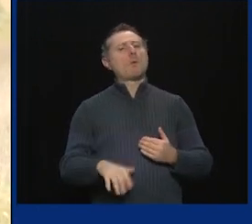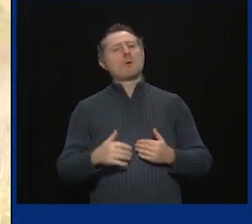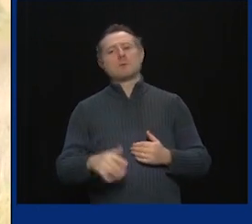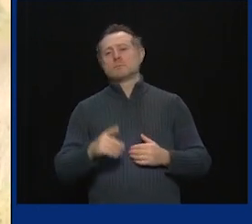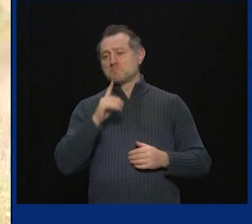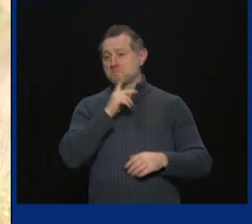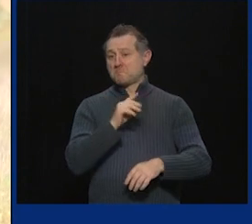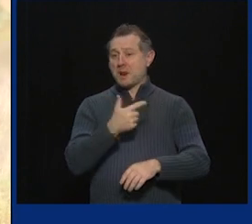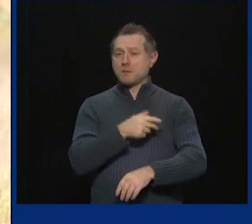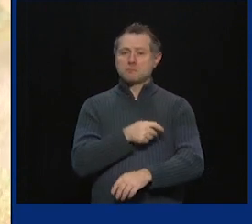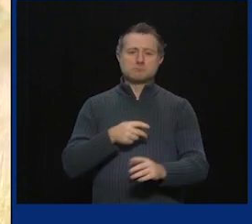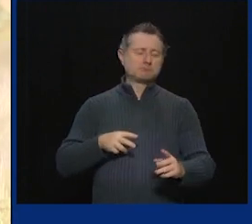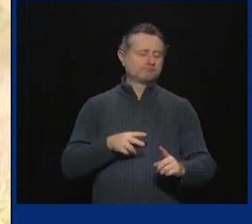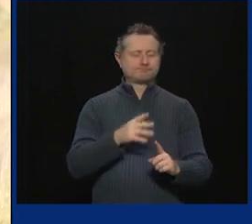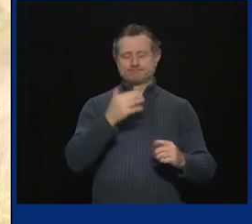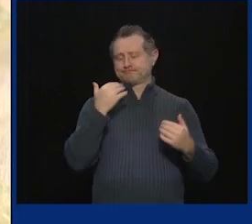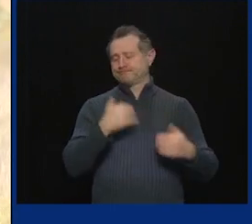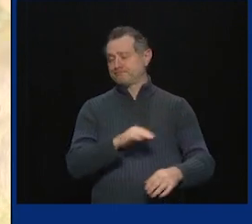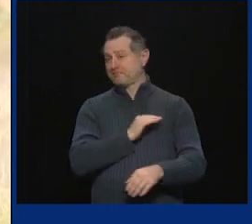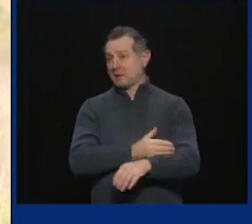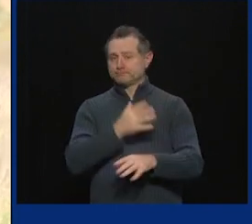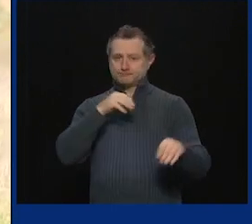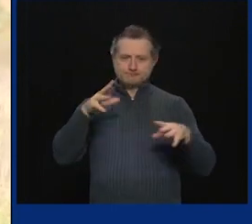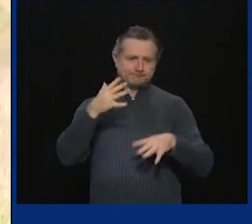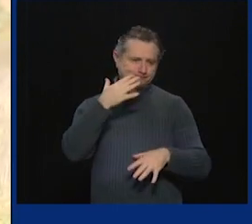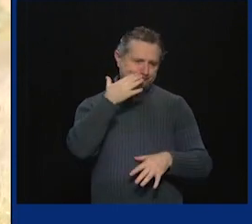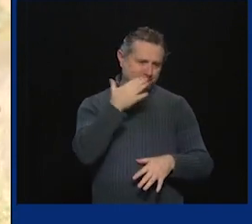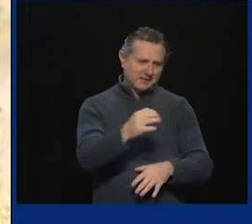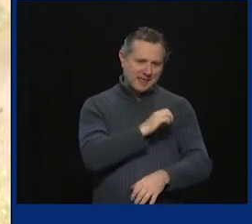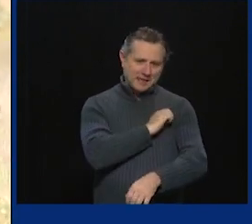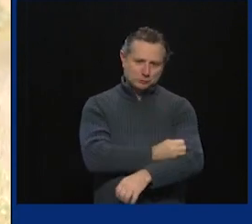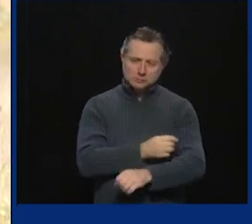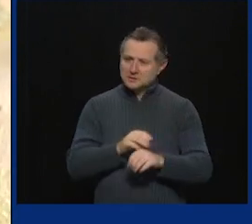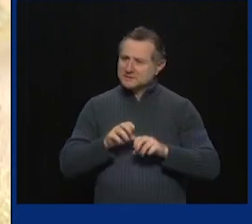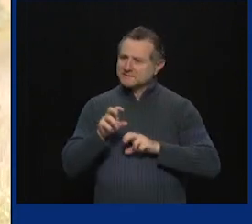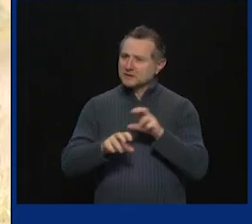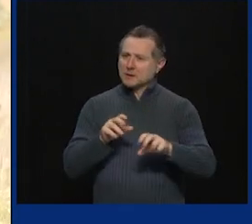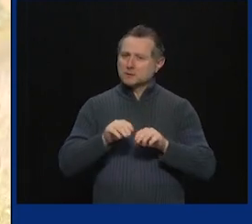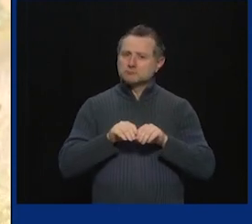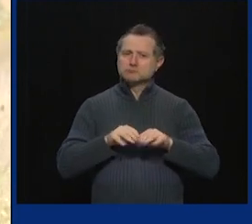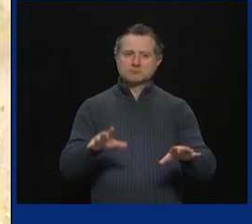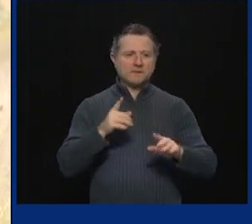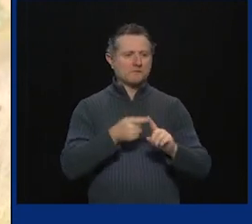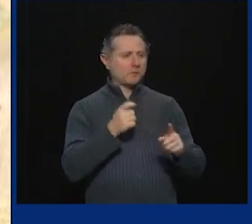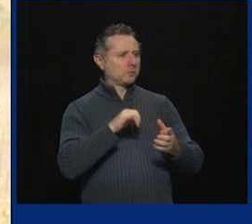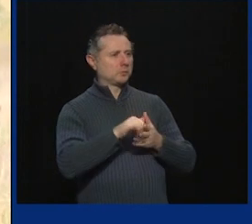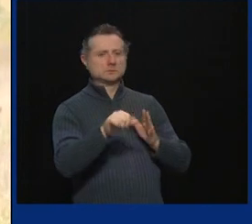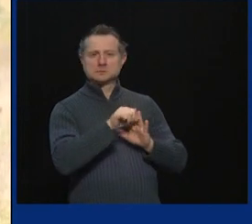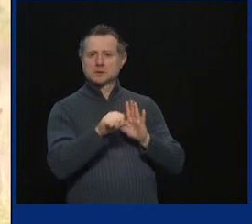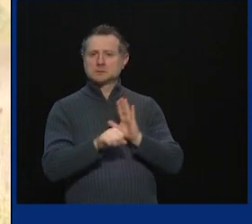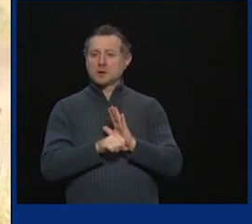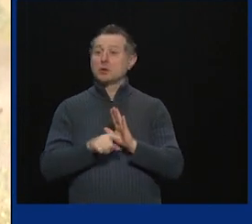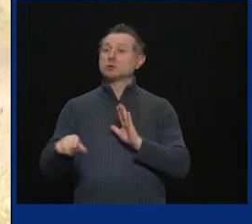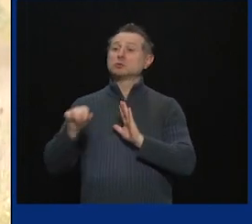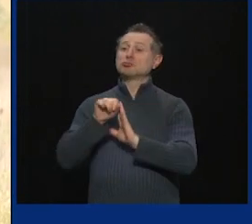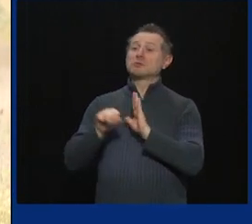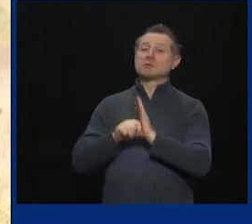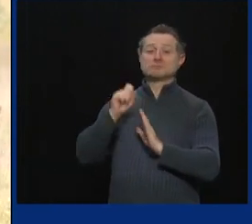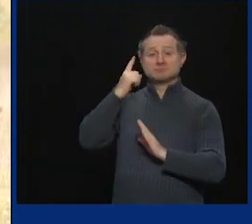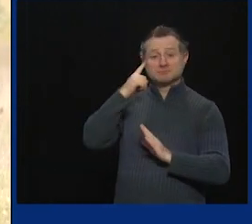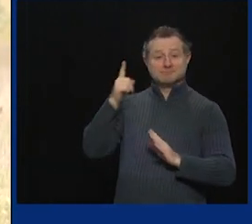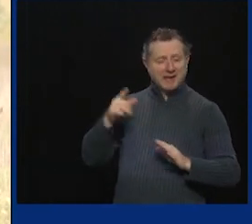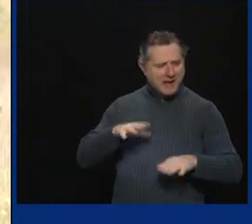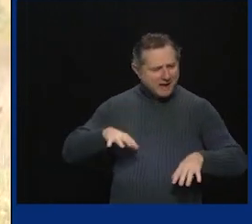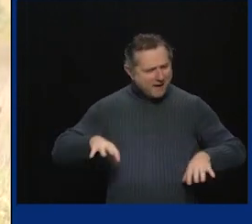private sector green energy investments being made by New York State. The efforts by New York State officials include the first of its kind in national